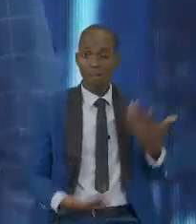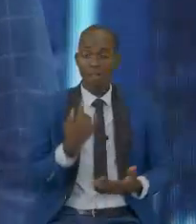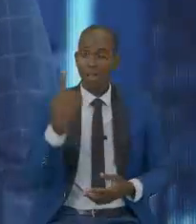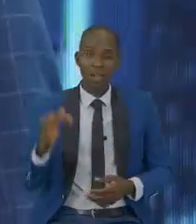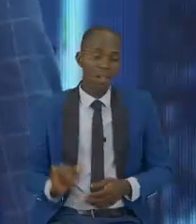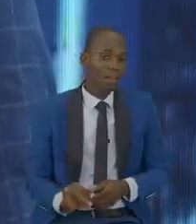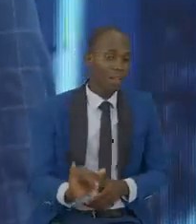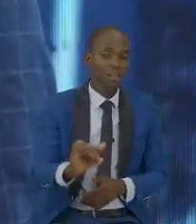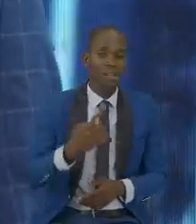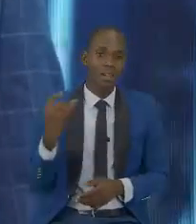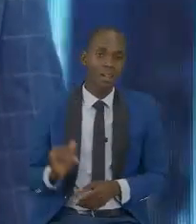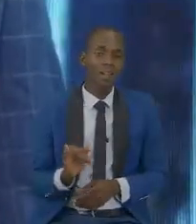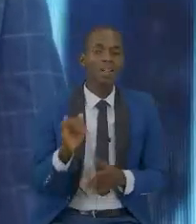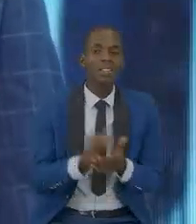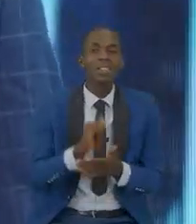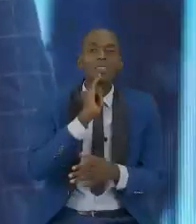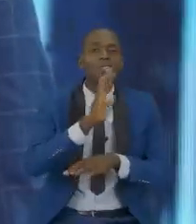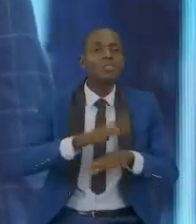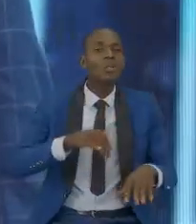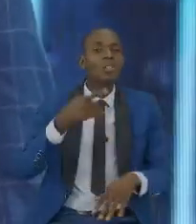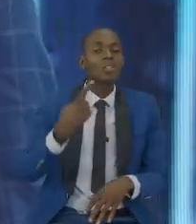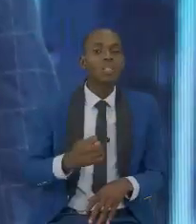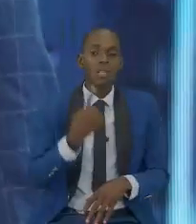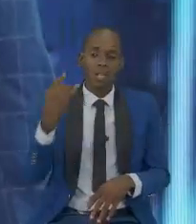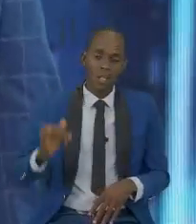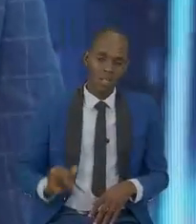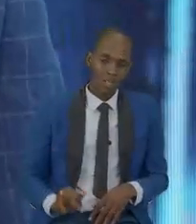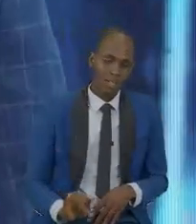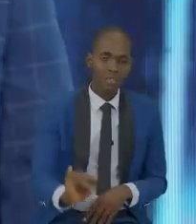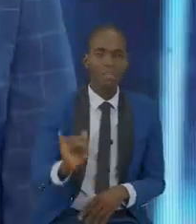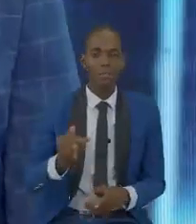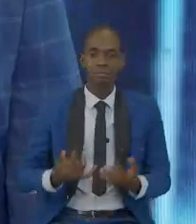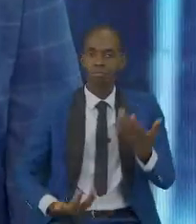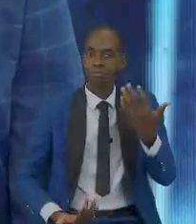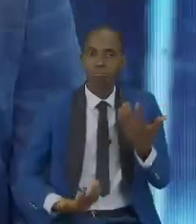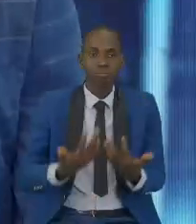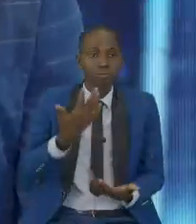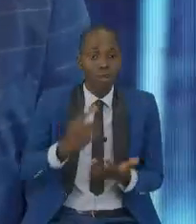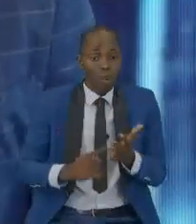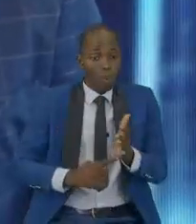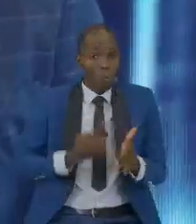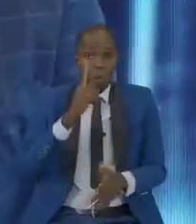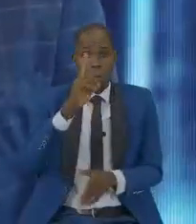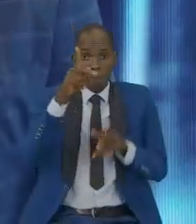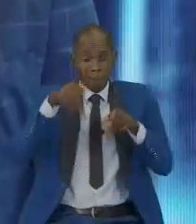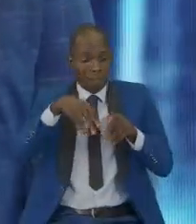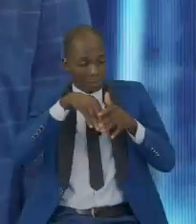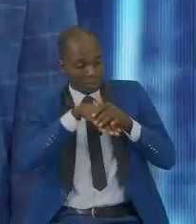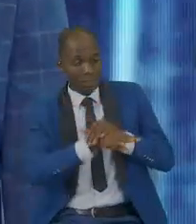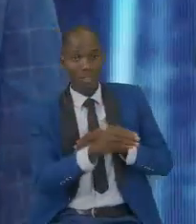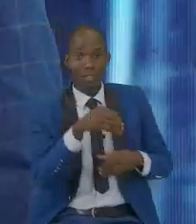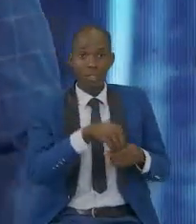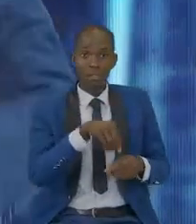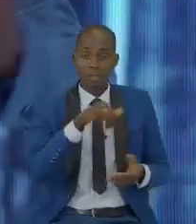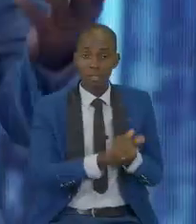that is the everlasting eternal furnace. Once somebody gets there, he